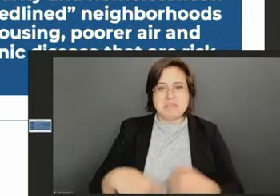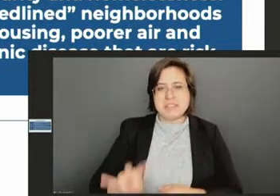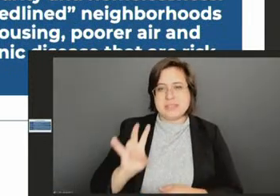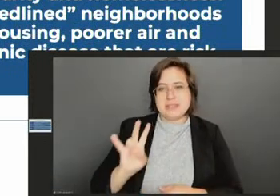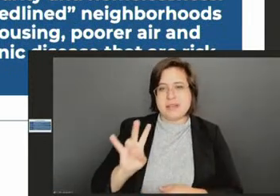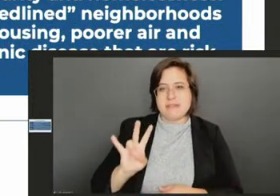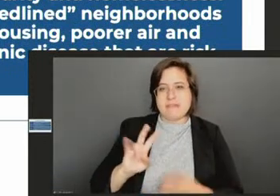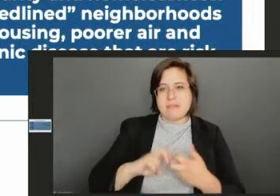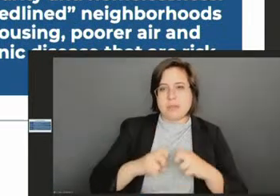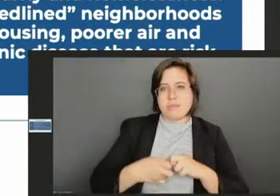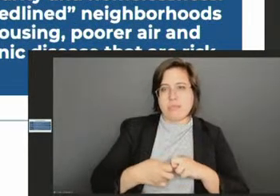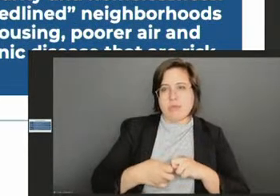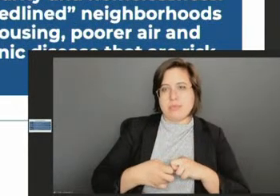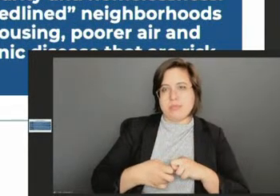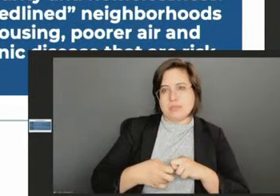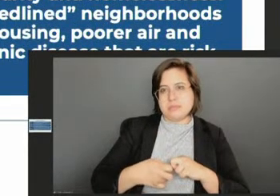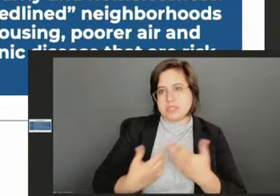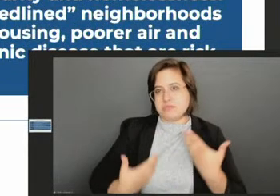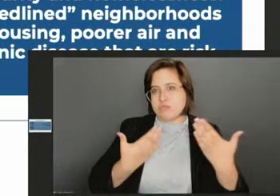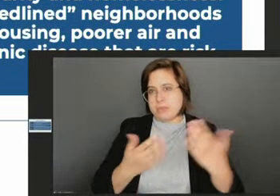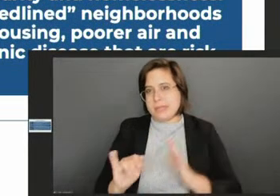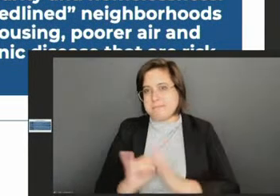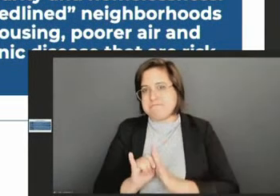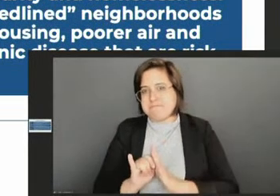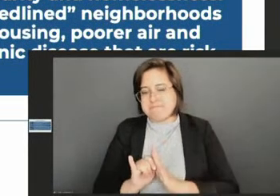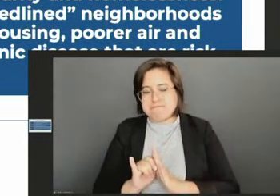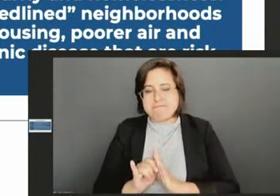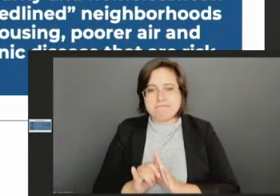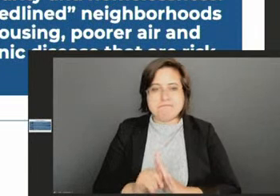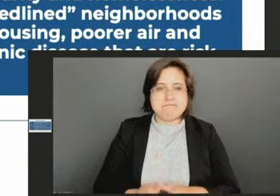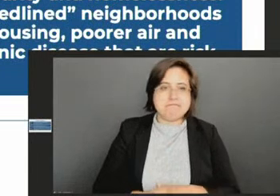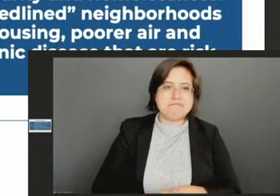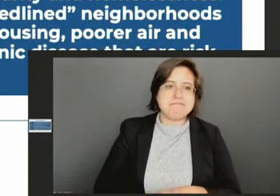and recommendations that accompany them.